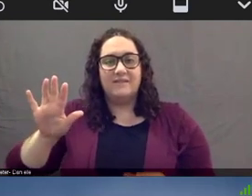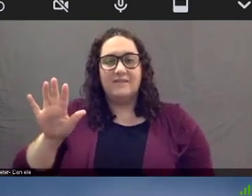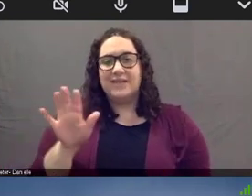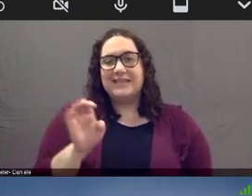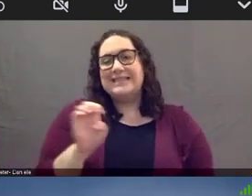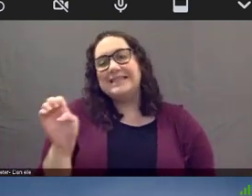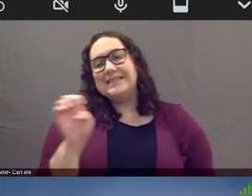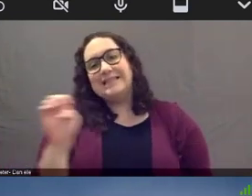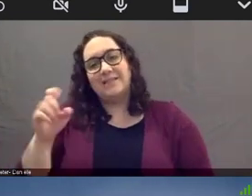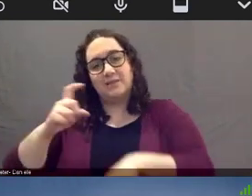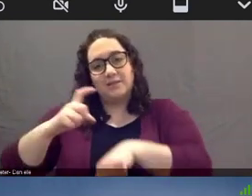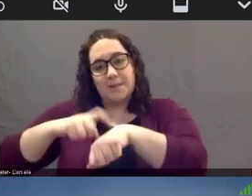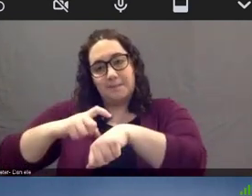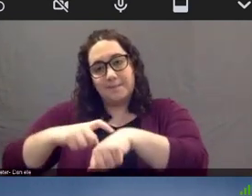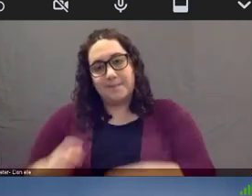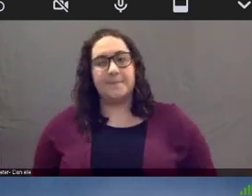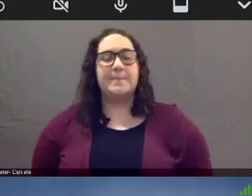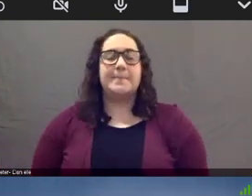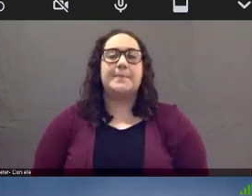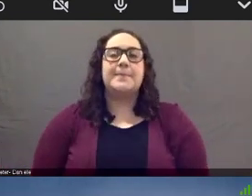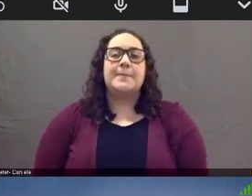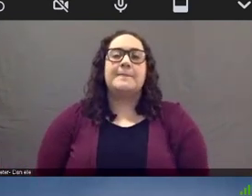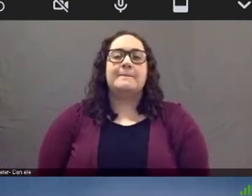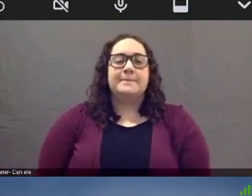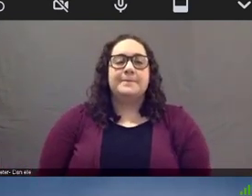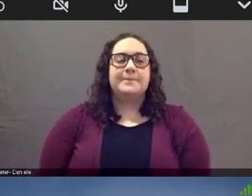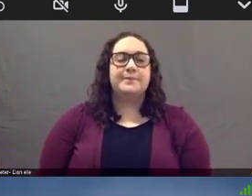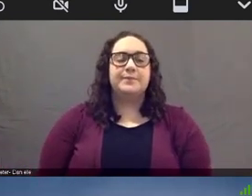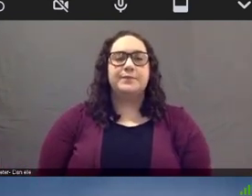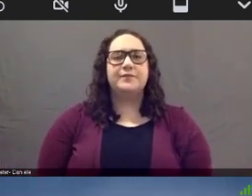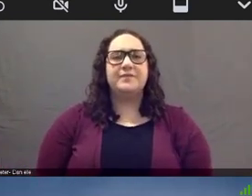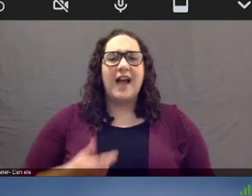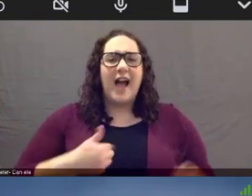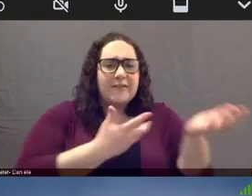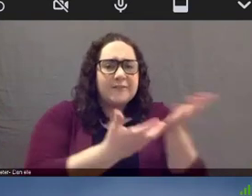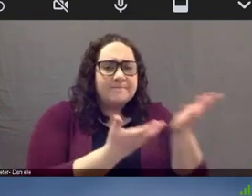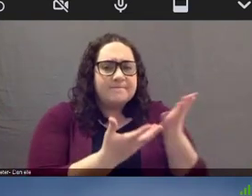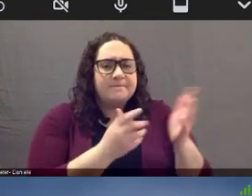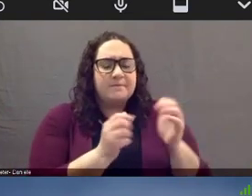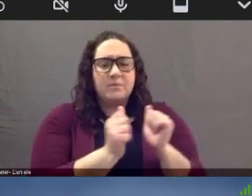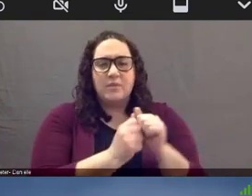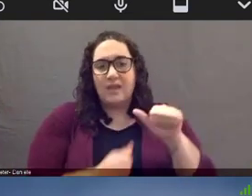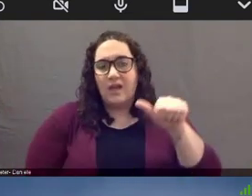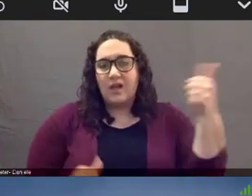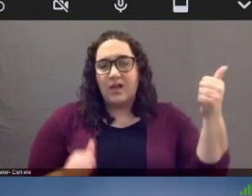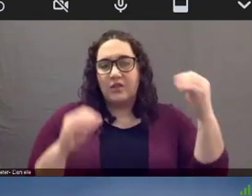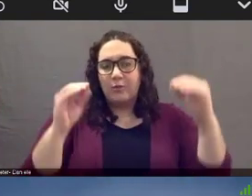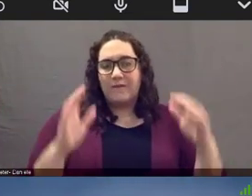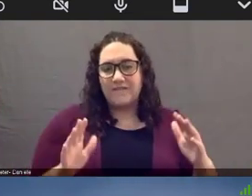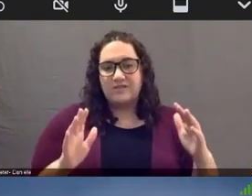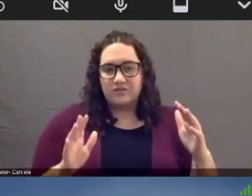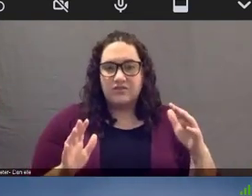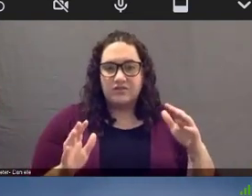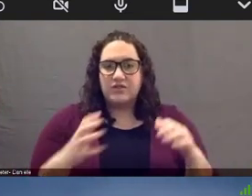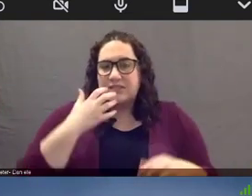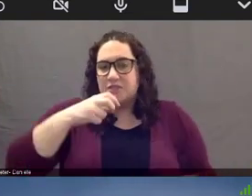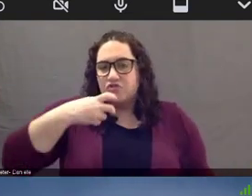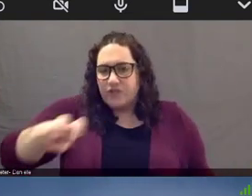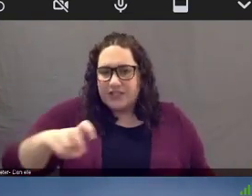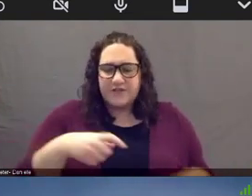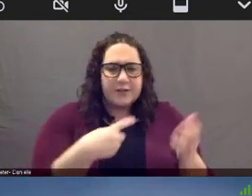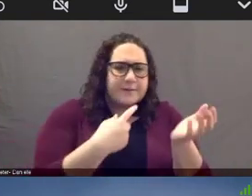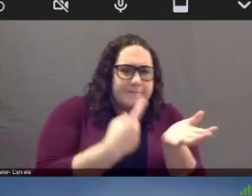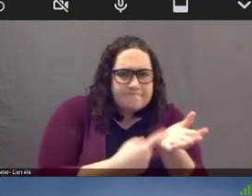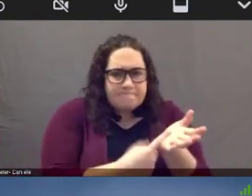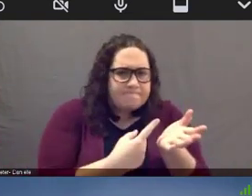I think what I want to do, and I've talked to Dr. Du about this as well, but we'll have a meeting about it this week. And I think I've said